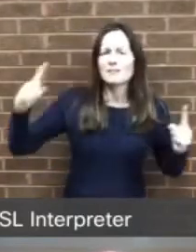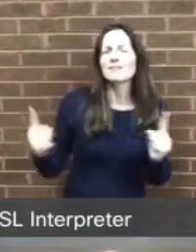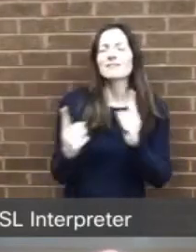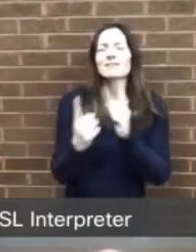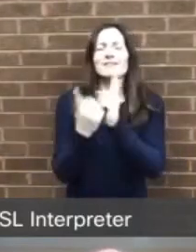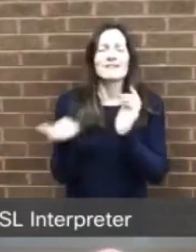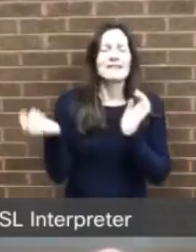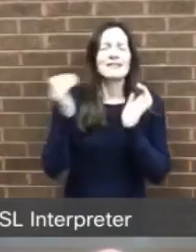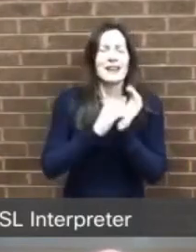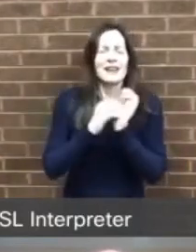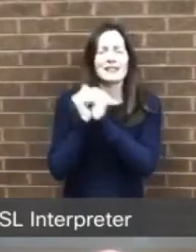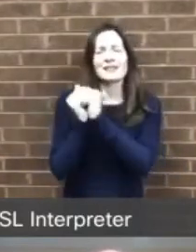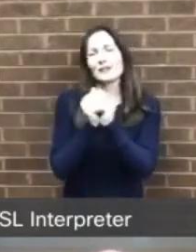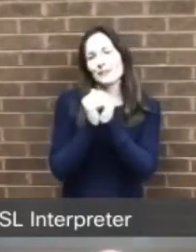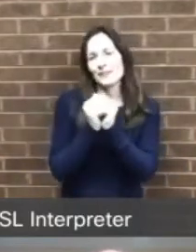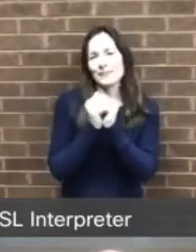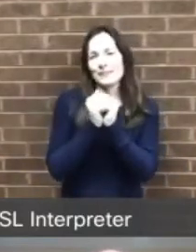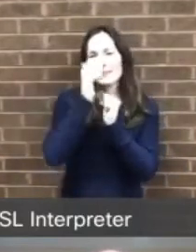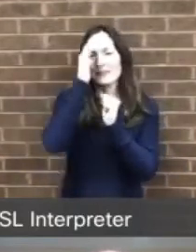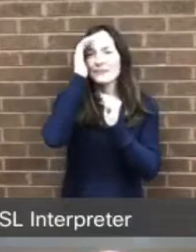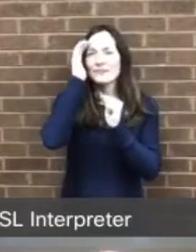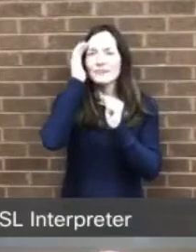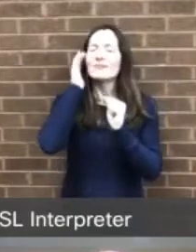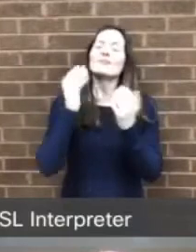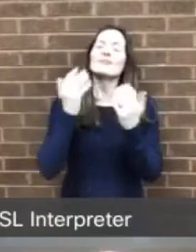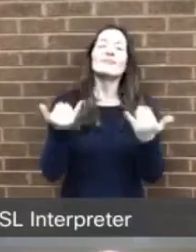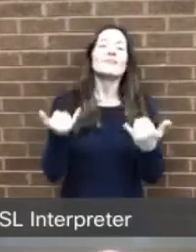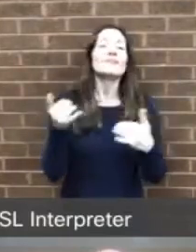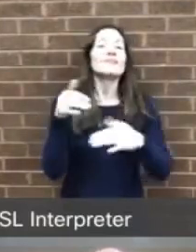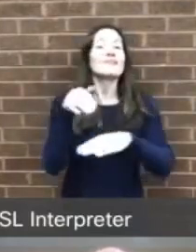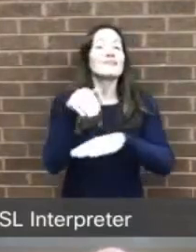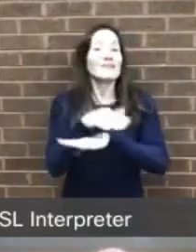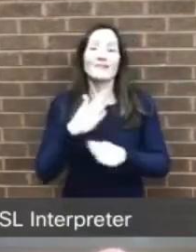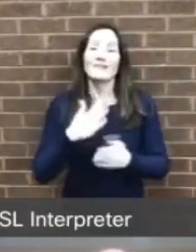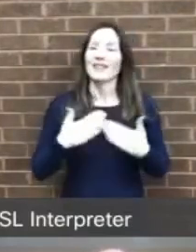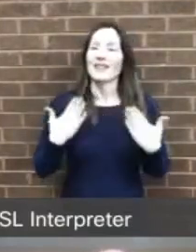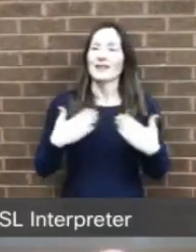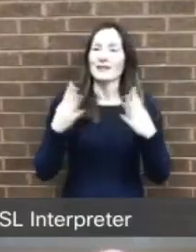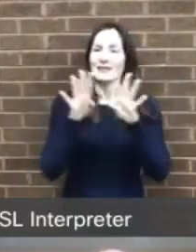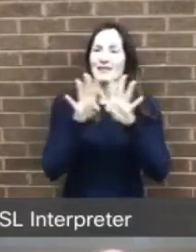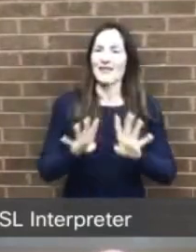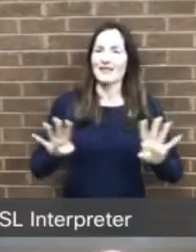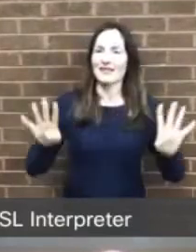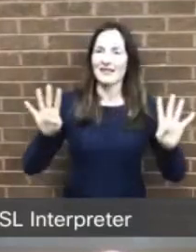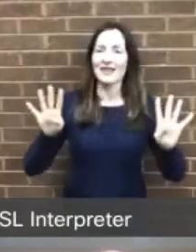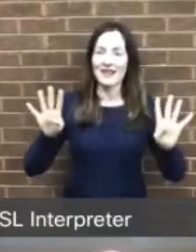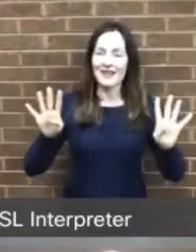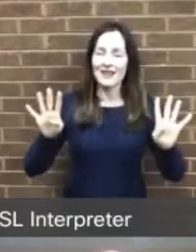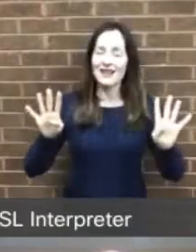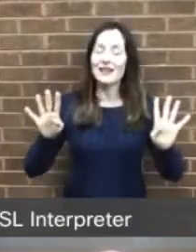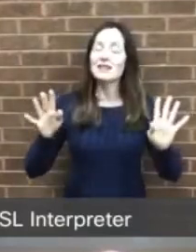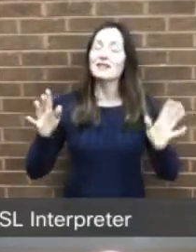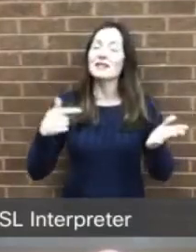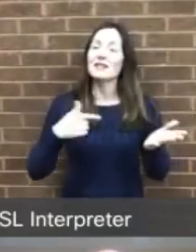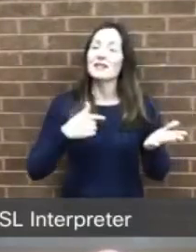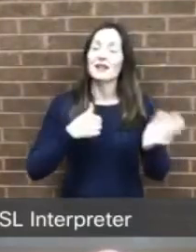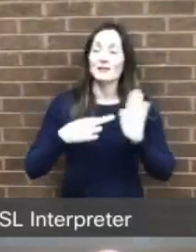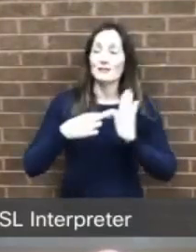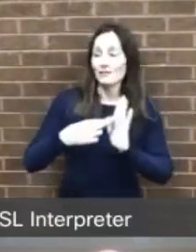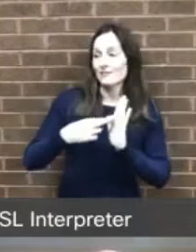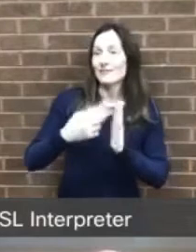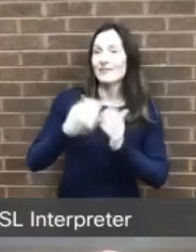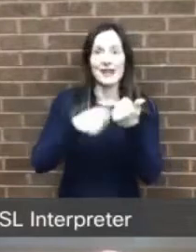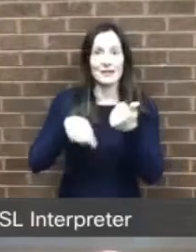so on this, happy Hanukkah. On behalf of all of the residents of Howard County, I am